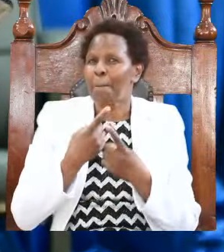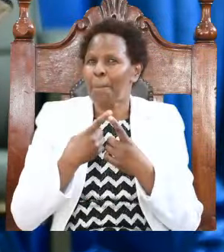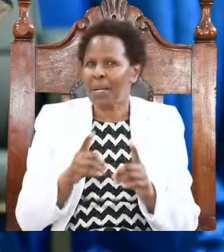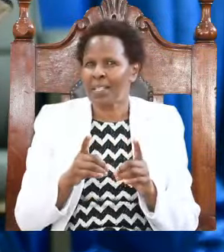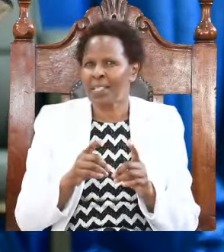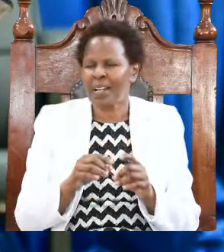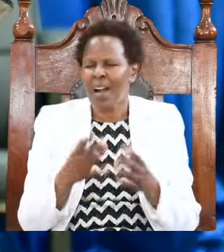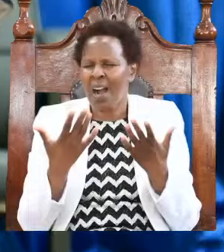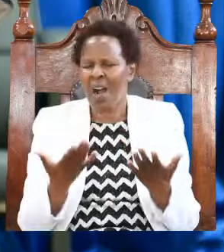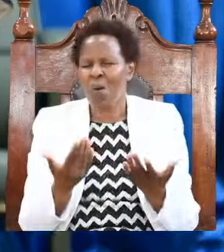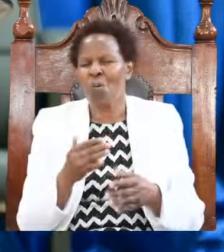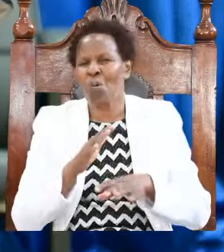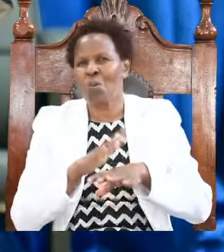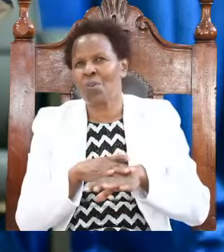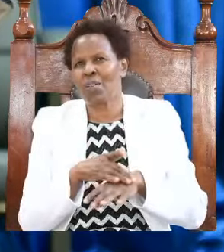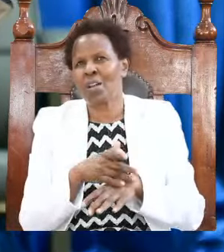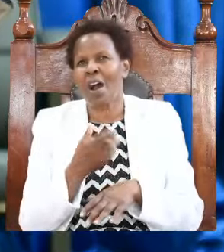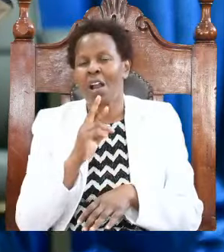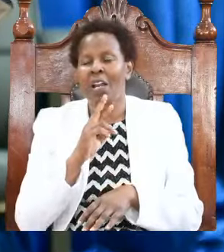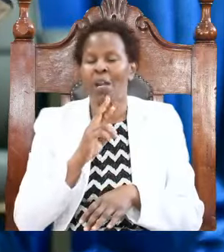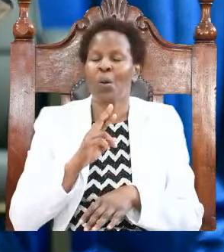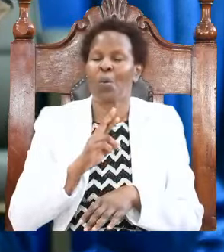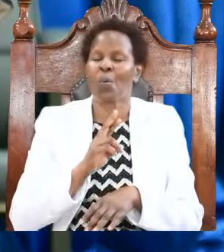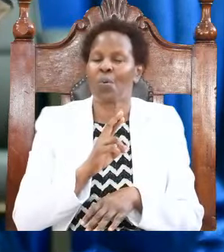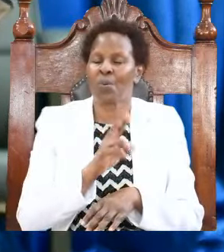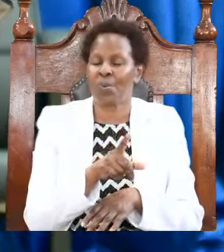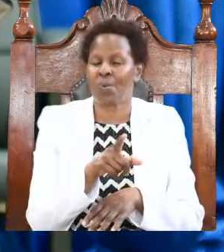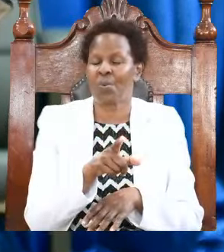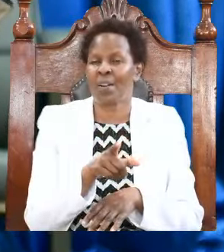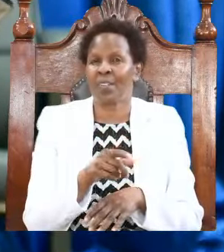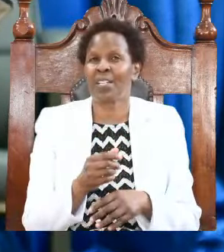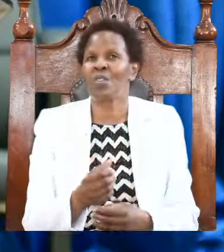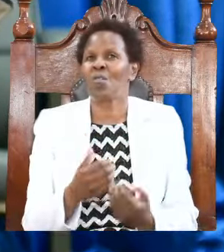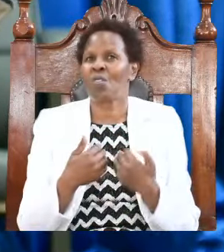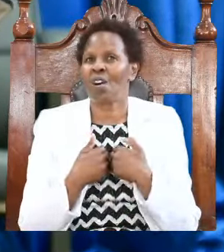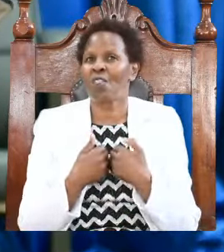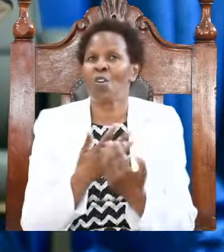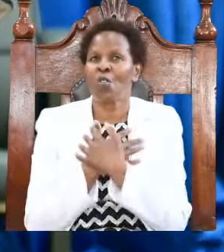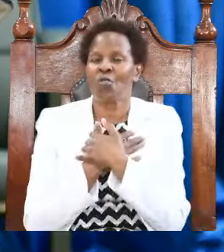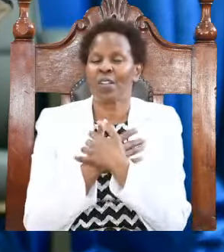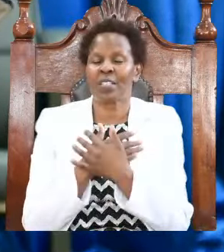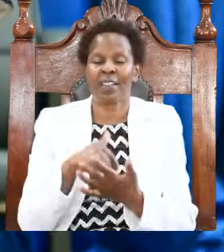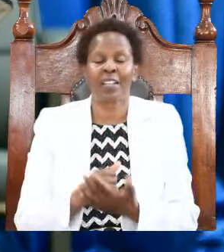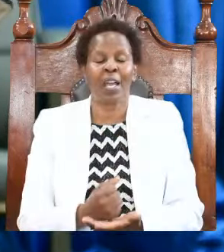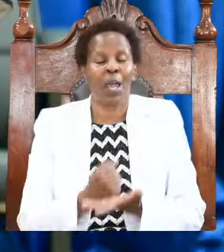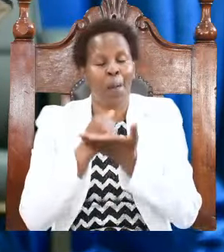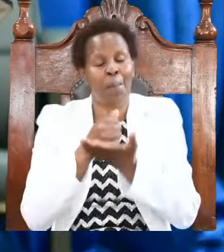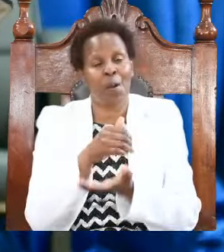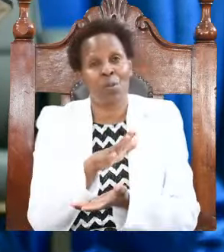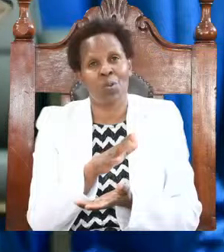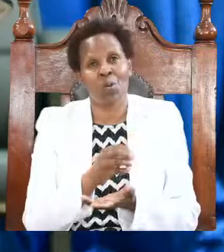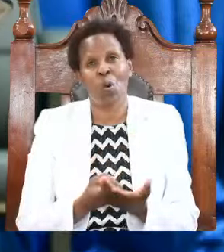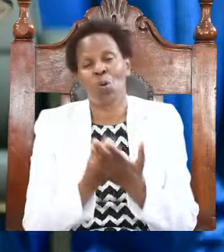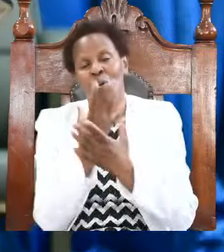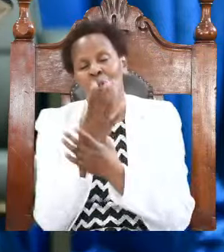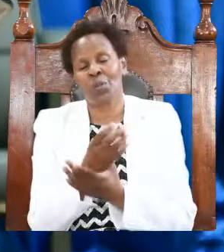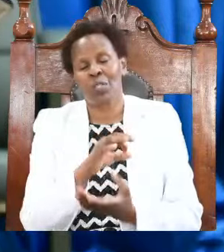to also keep the company of people who can help us to grow spiritually? We must